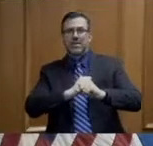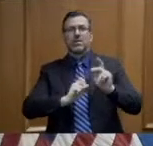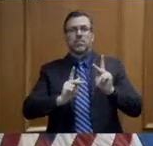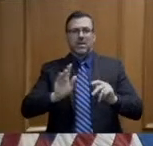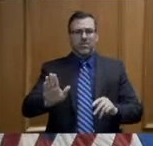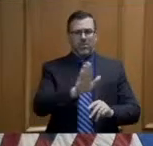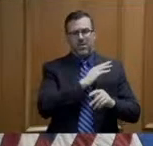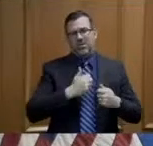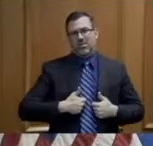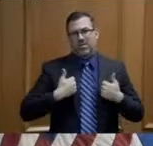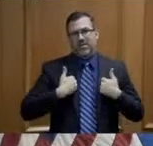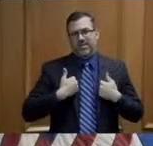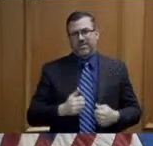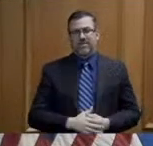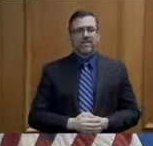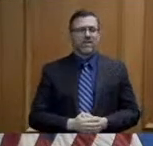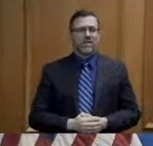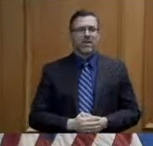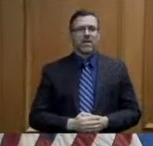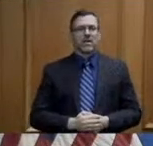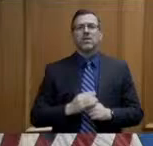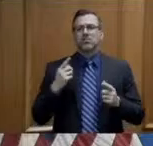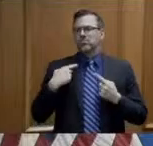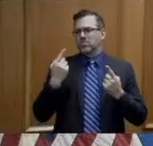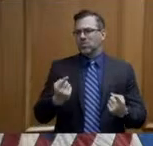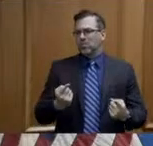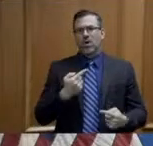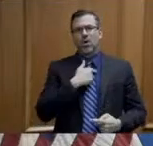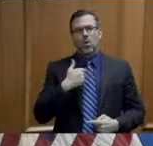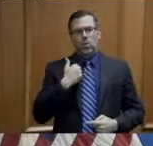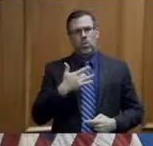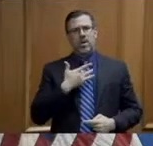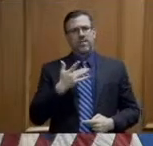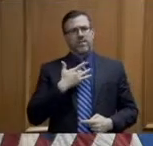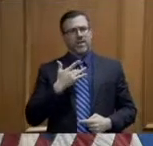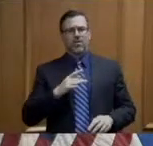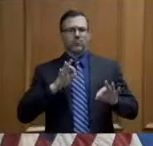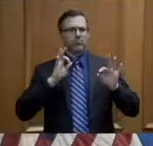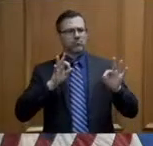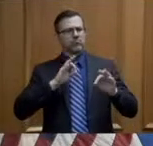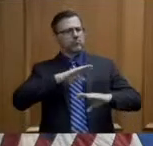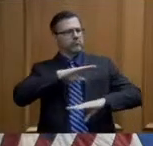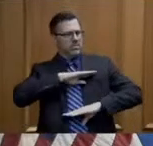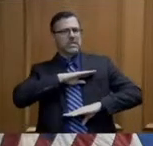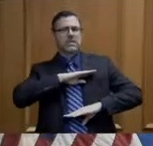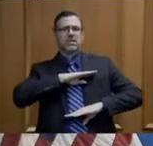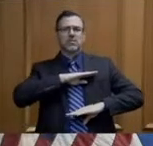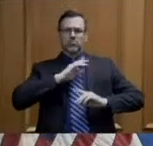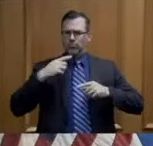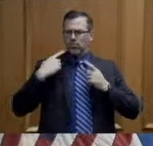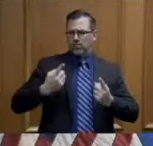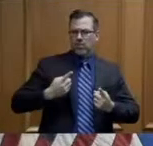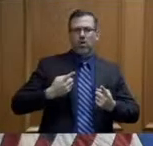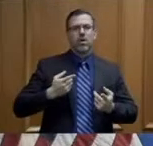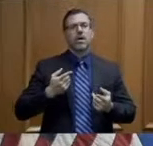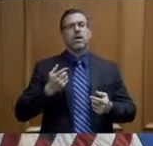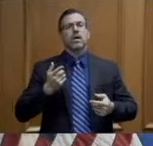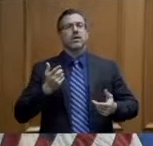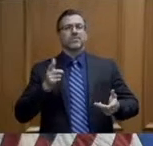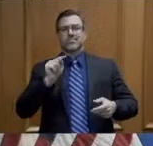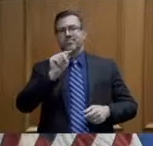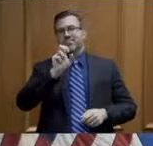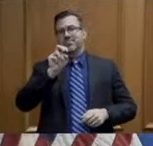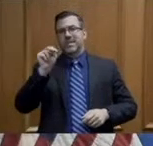We are really pleased with what we have done so far and how we believe it has worked. Tennesseans have